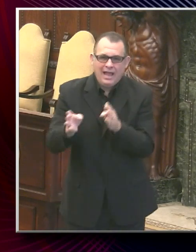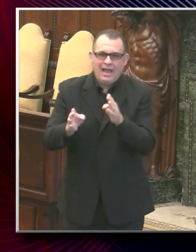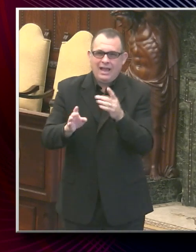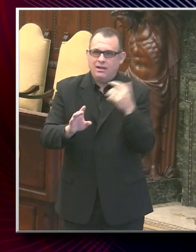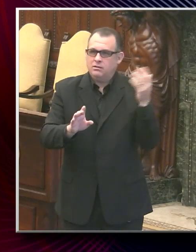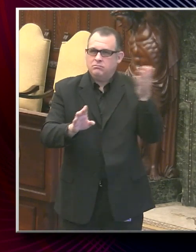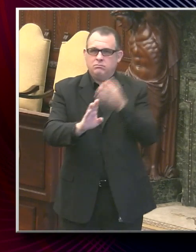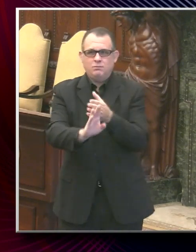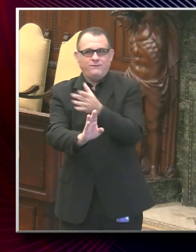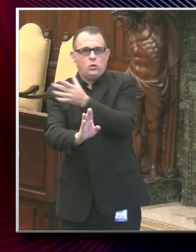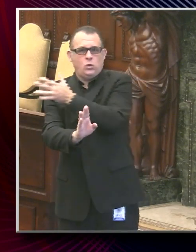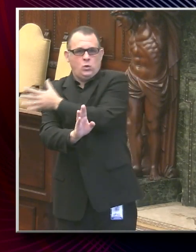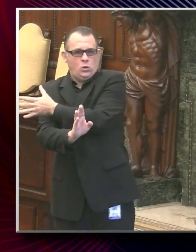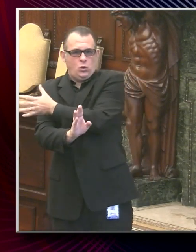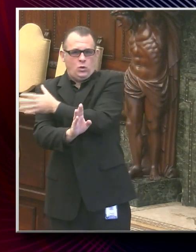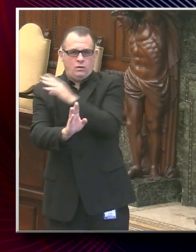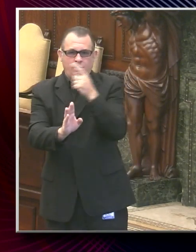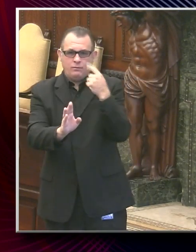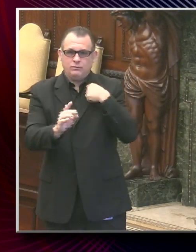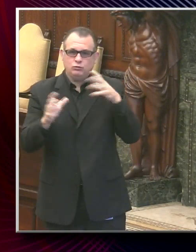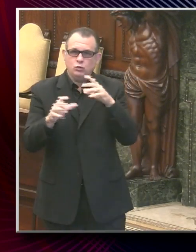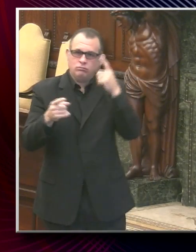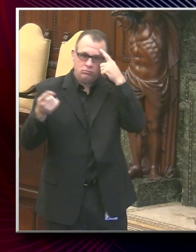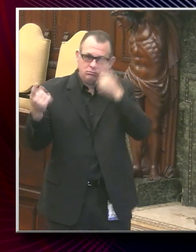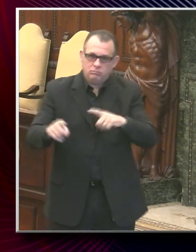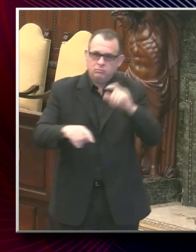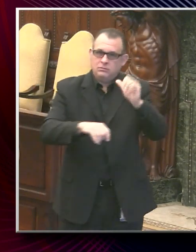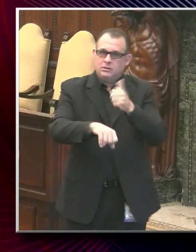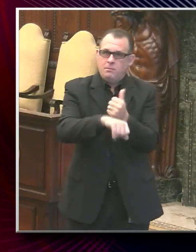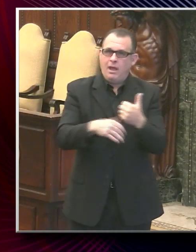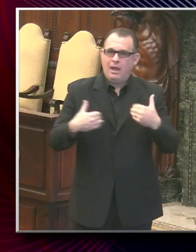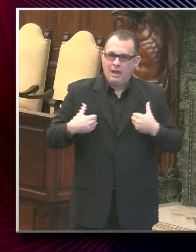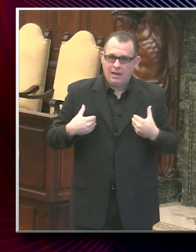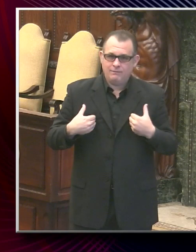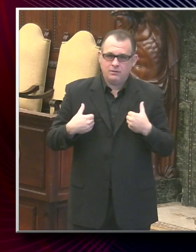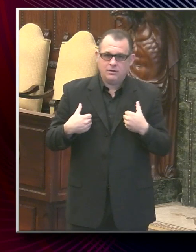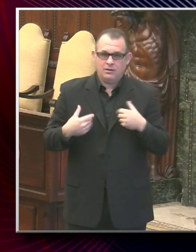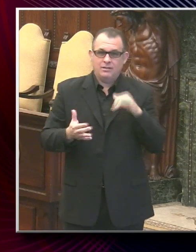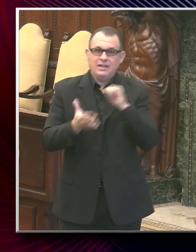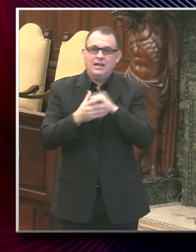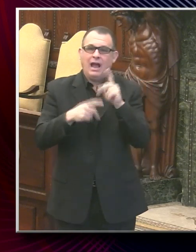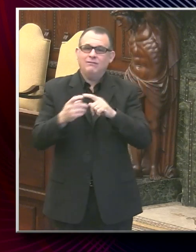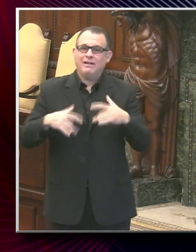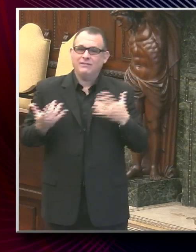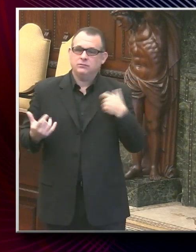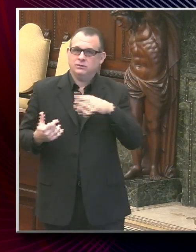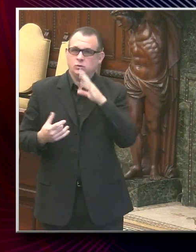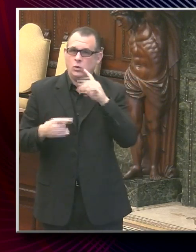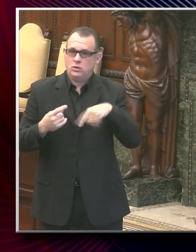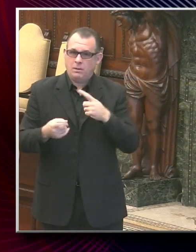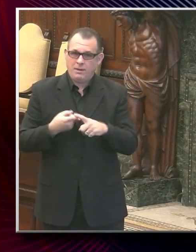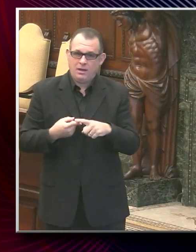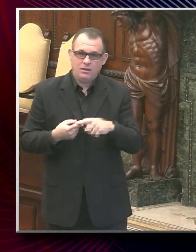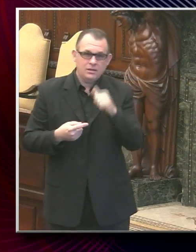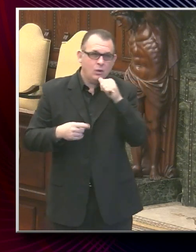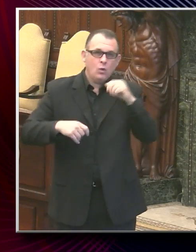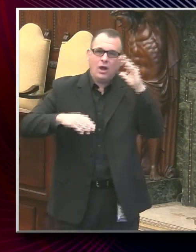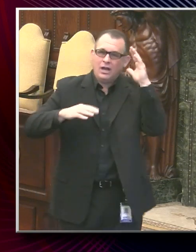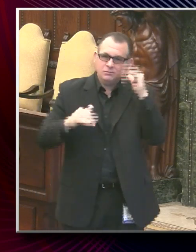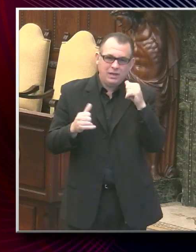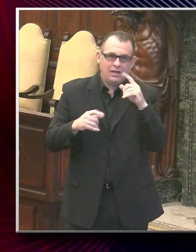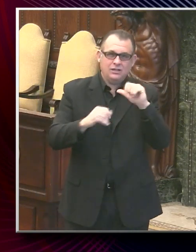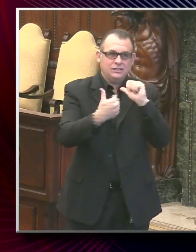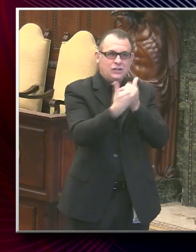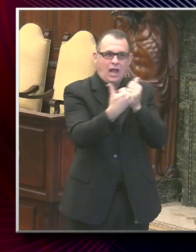Events in order to do that. And those are the events that we're talking about. I don't expect this to be a challenge or a problem with